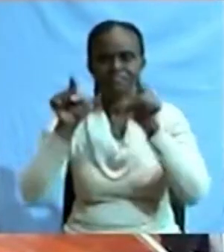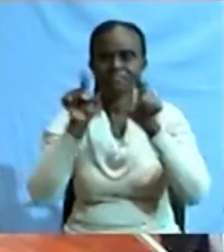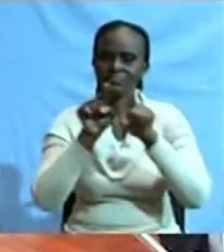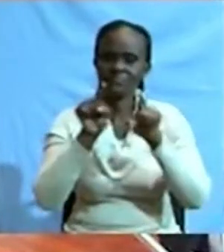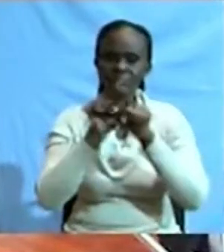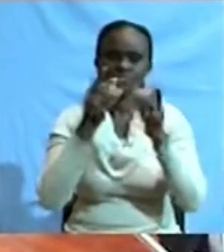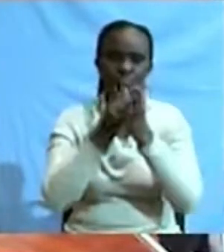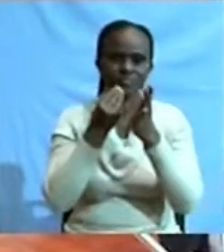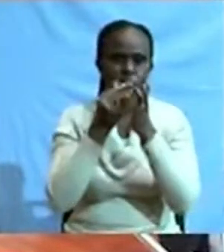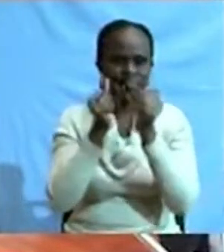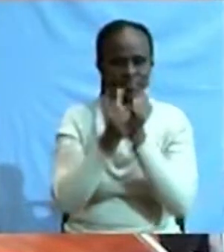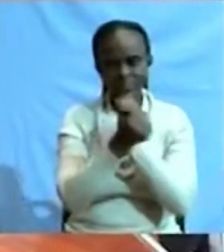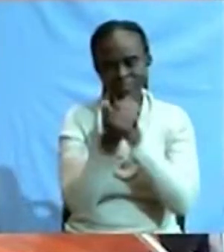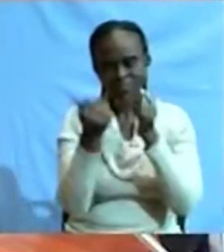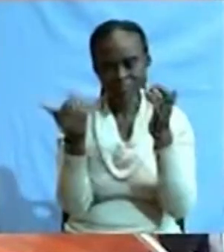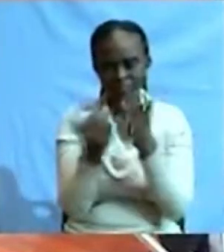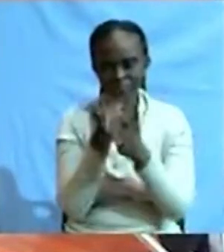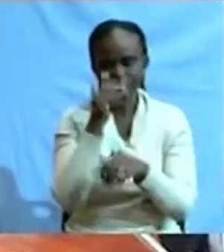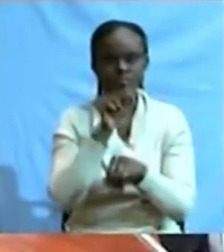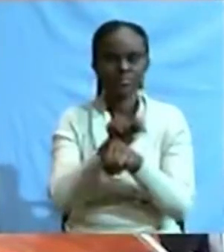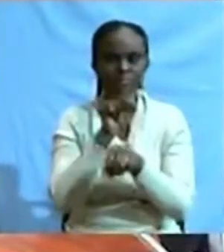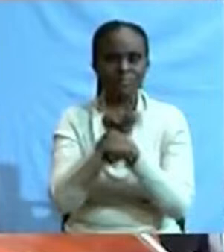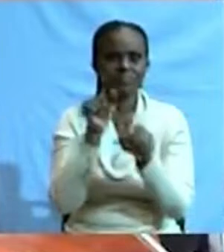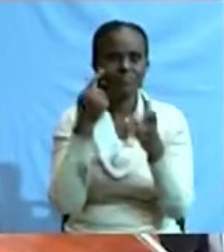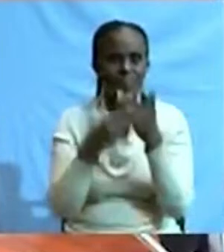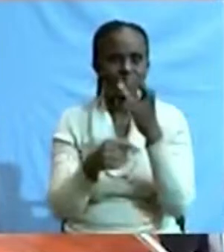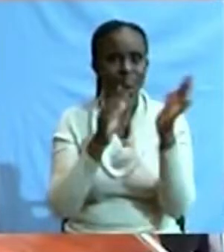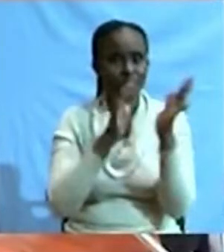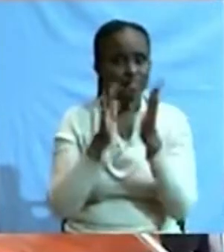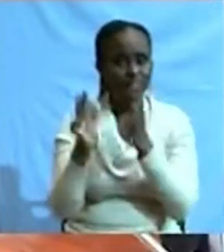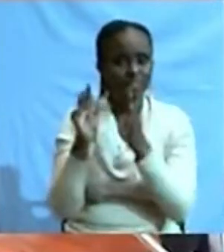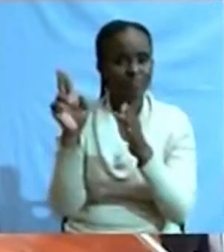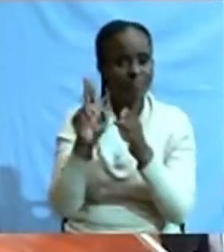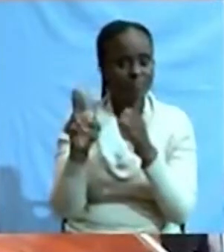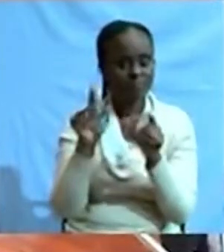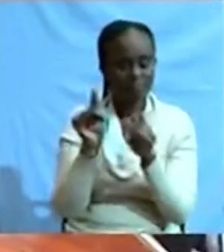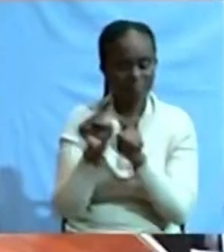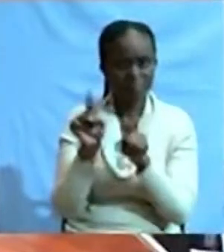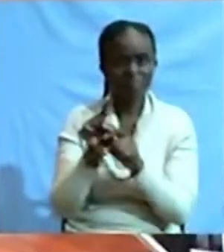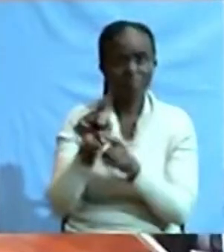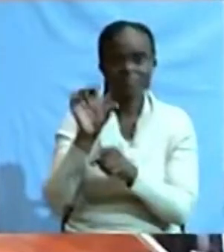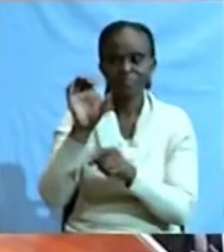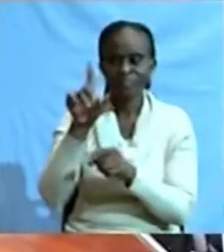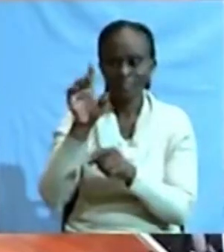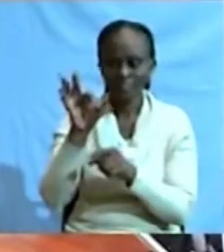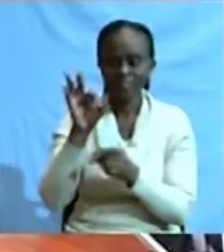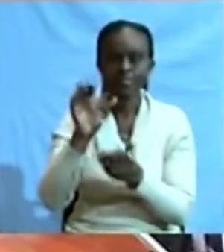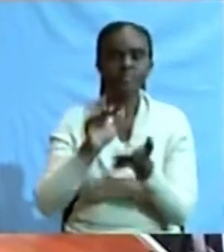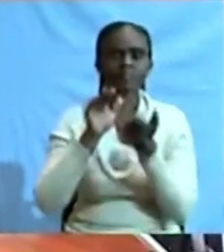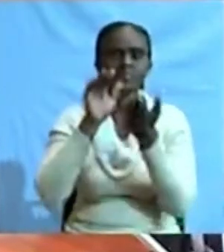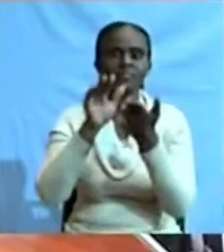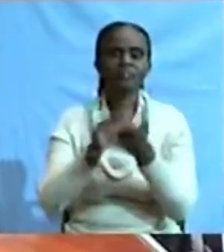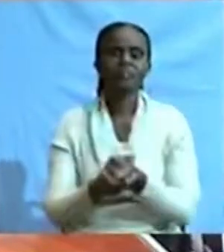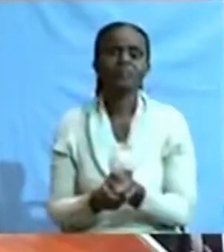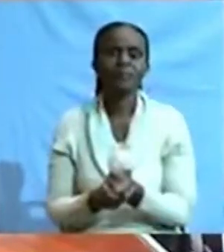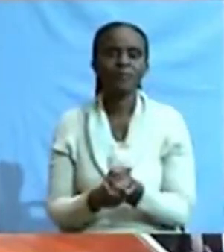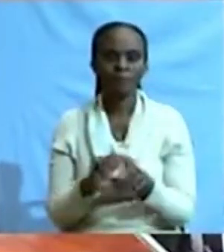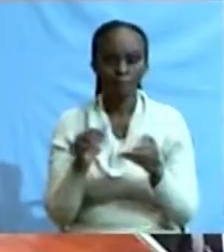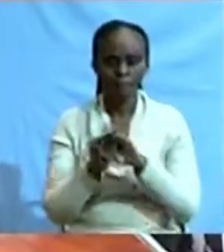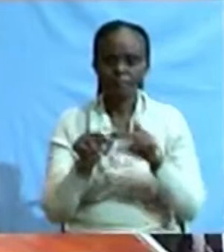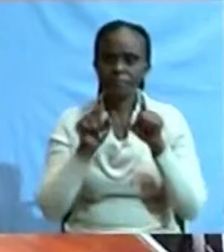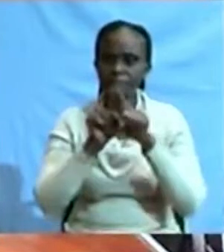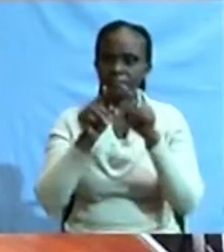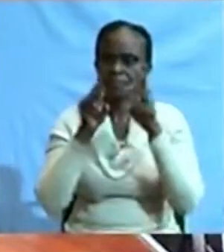on top of newly conceived projects to be executed using the same CDF allocations. In this